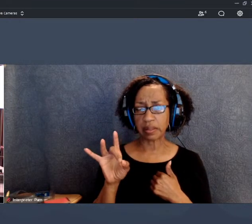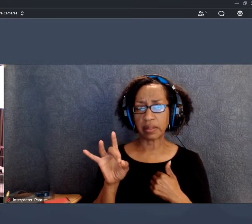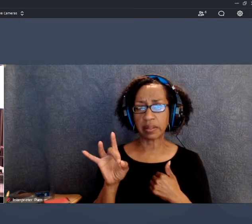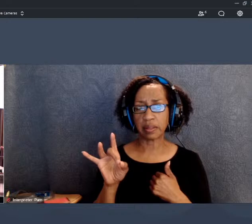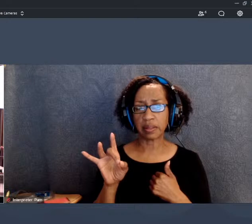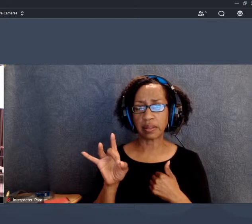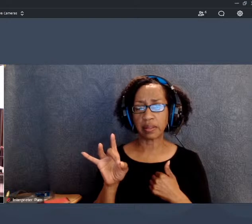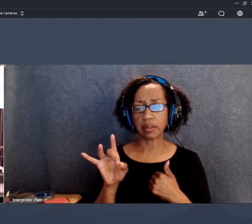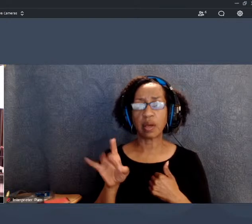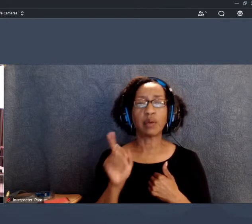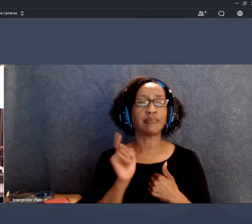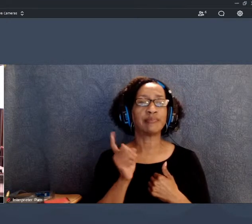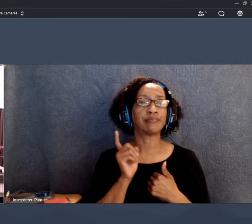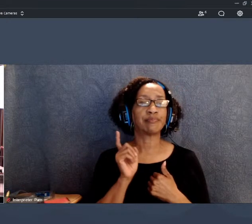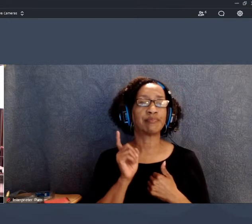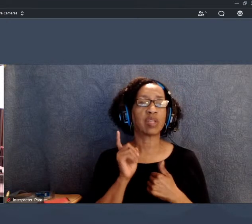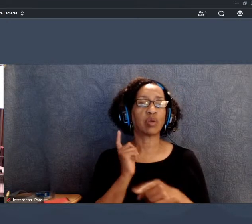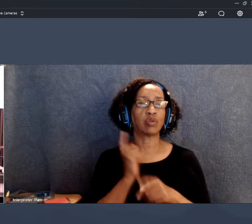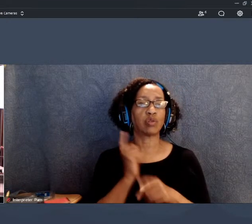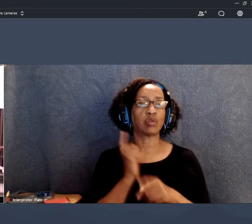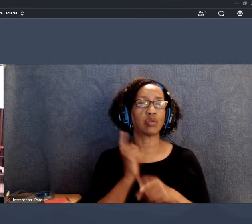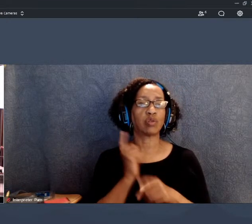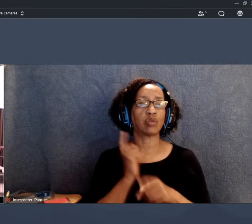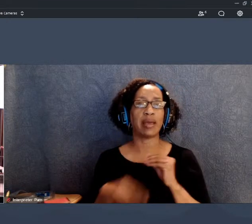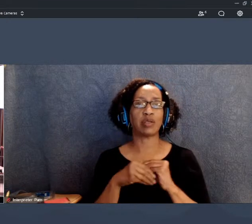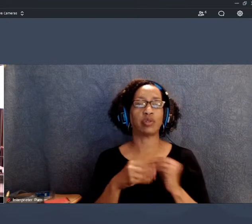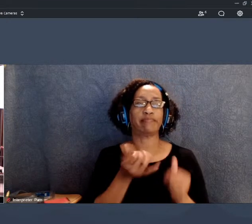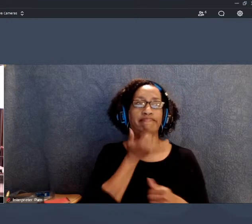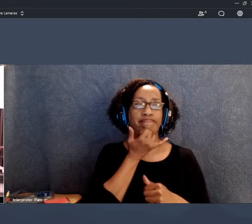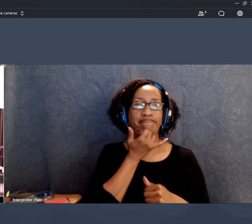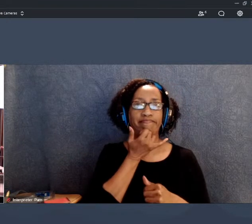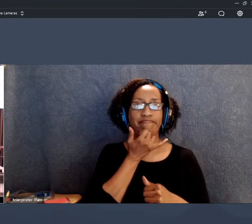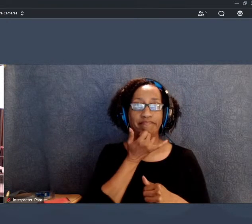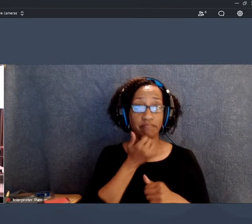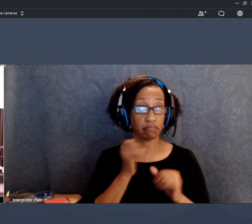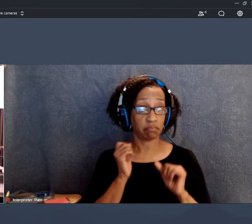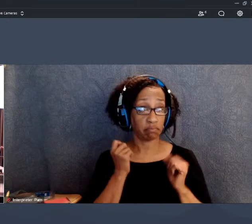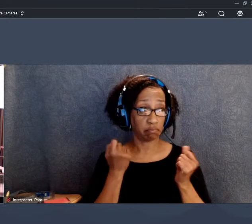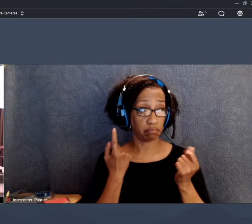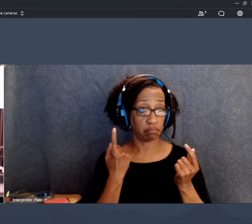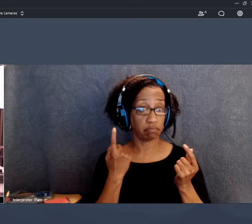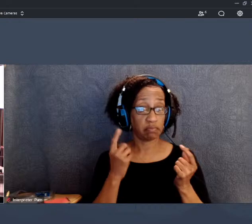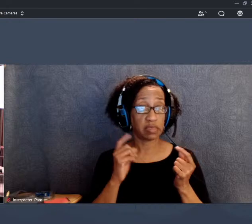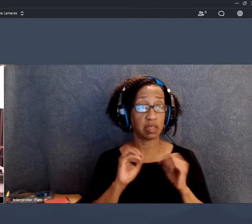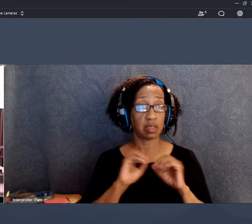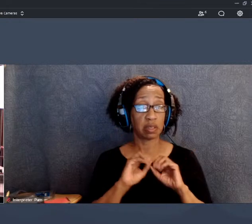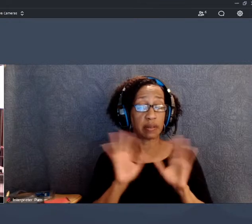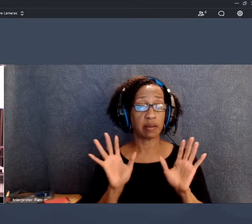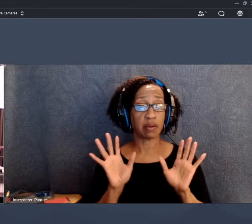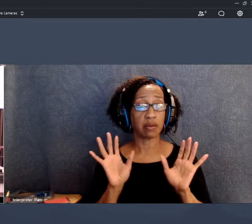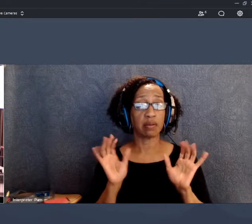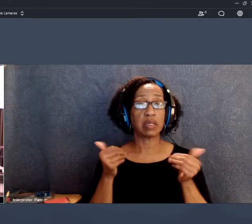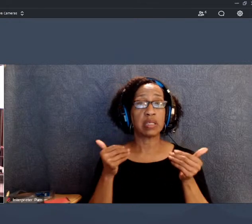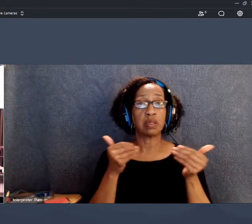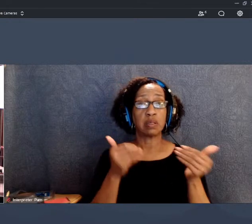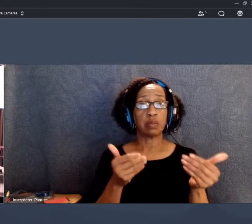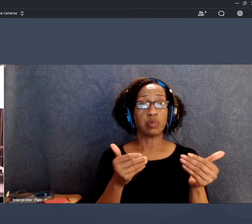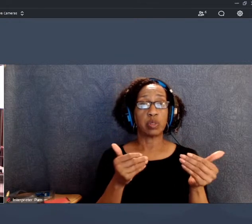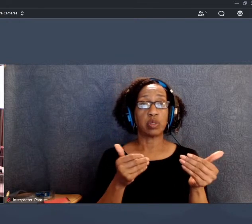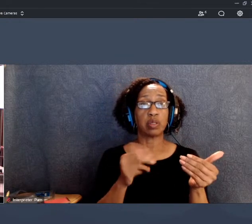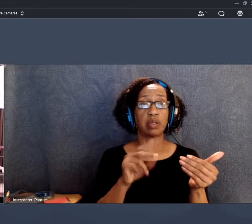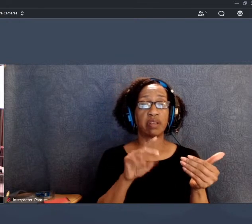Oh, that's right, we did the extra. My bad, thank you very much. Everybody clear on that? Very good. It's been moved by Vice Chair